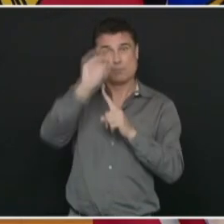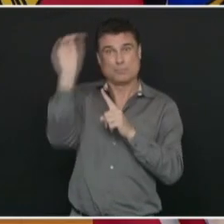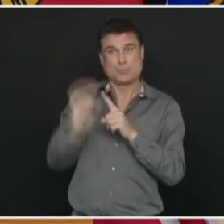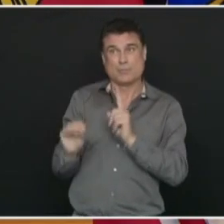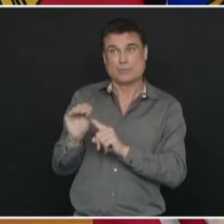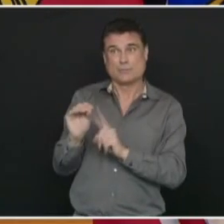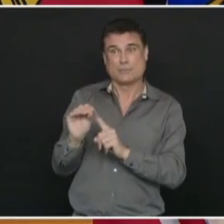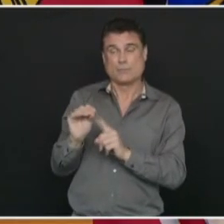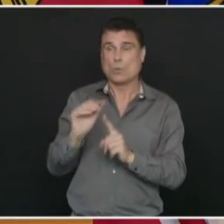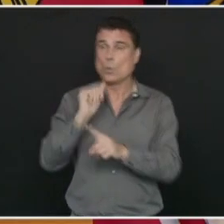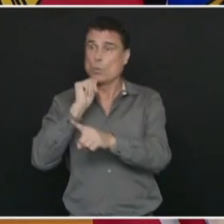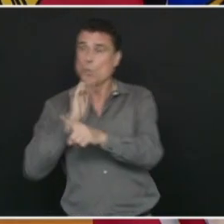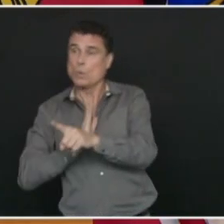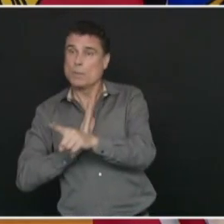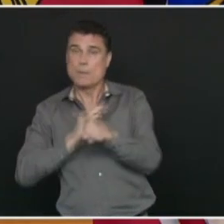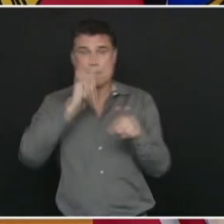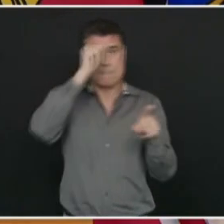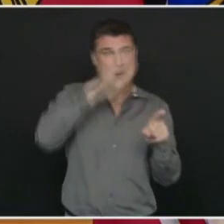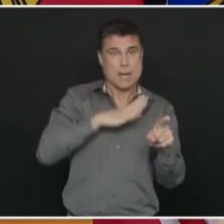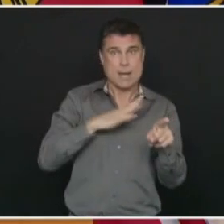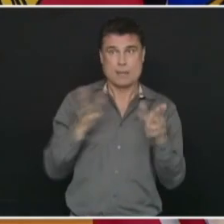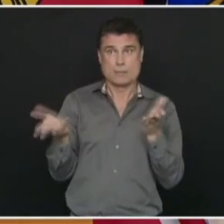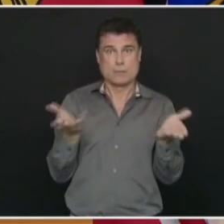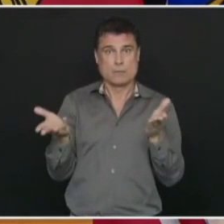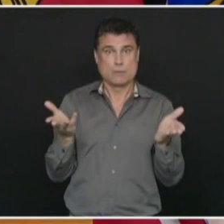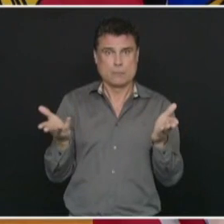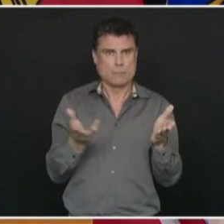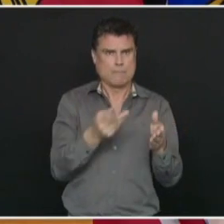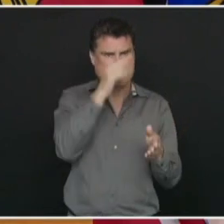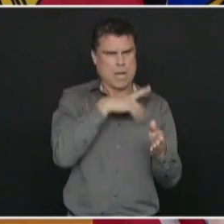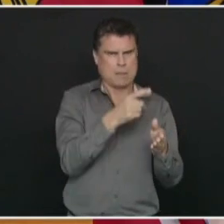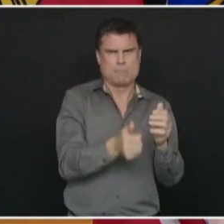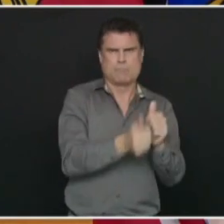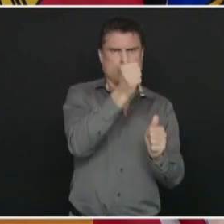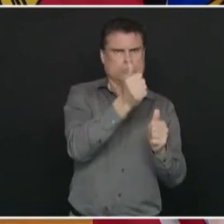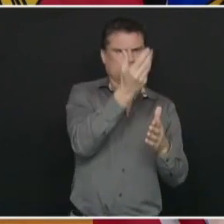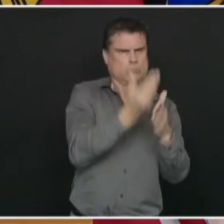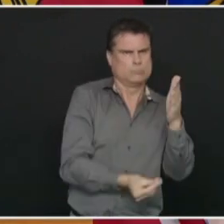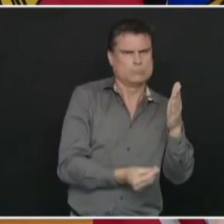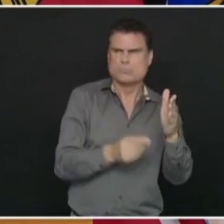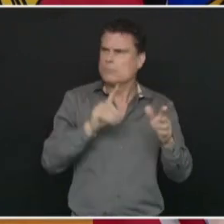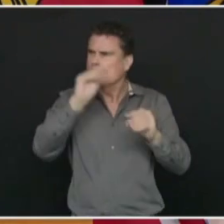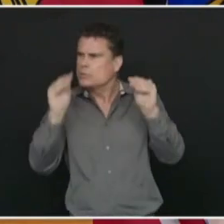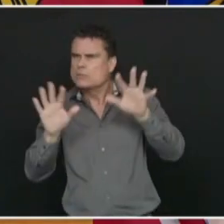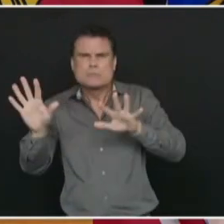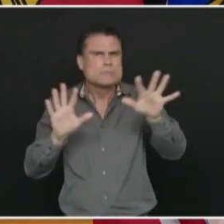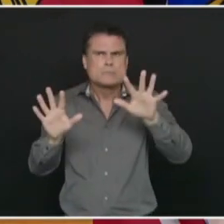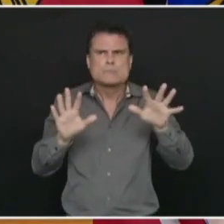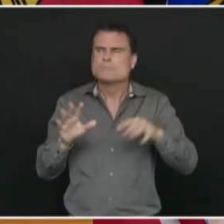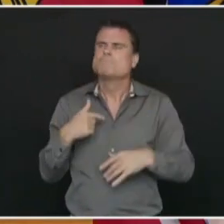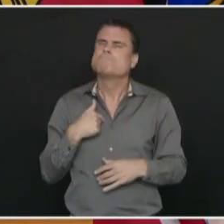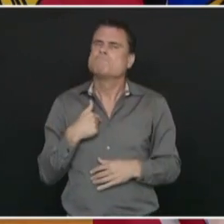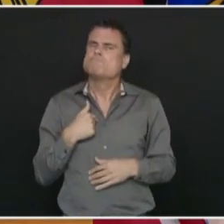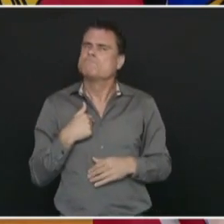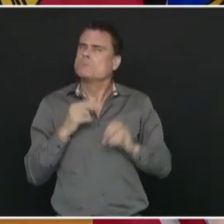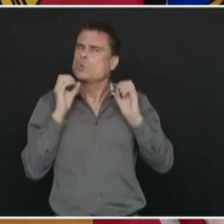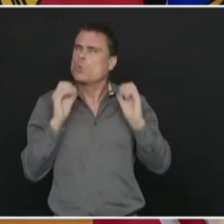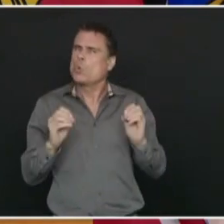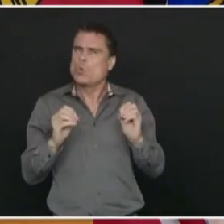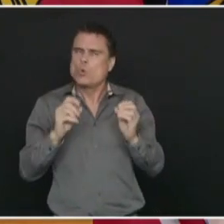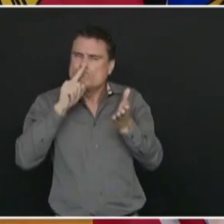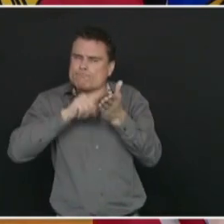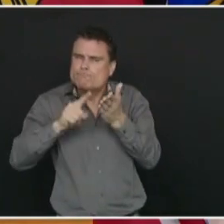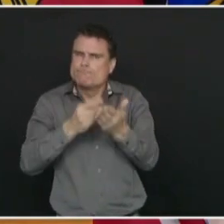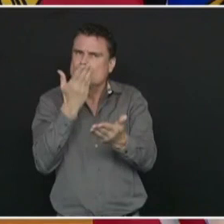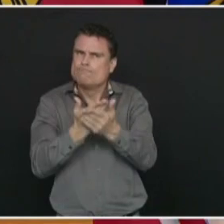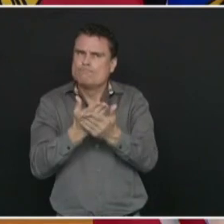the family. Northern Health says the incubation period in this particular case has passed, and residents at Peace Villa are not